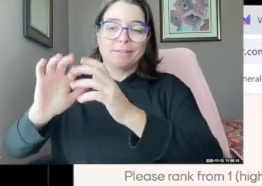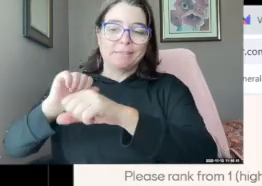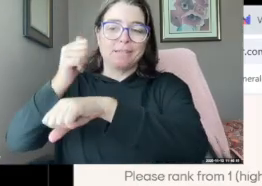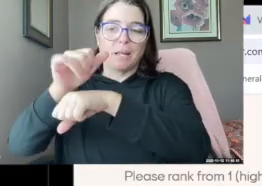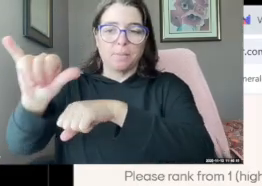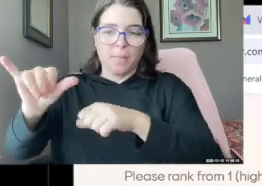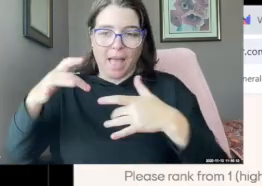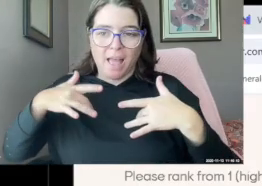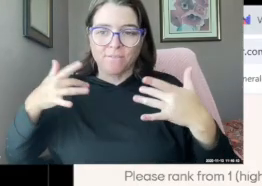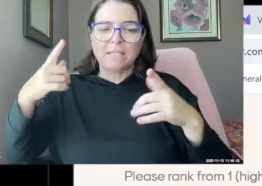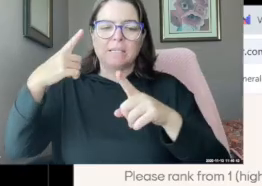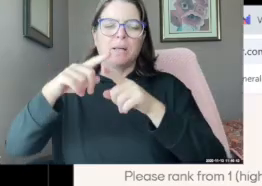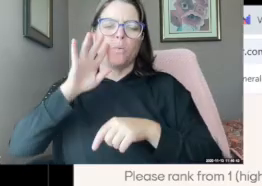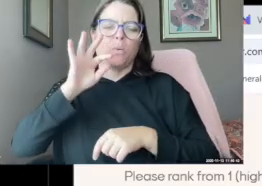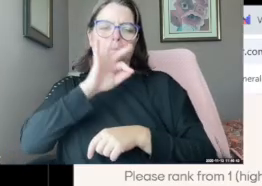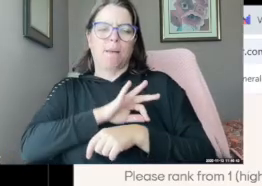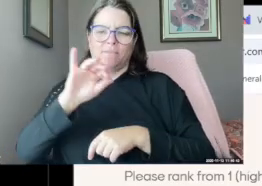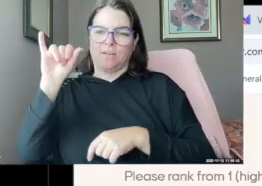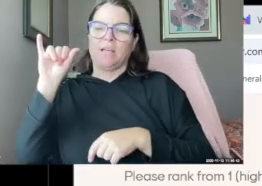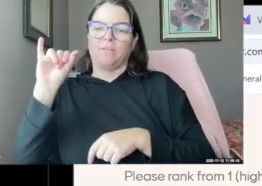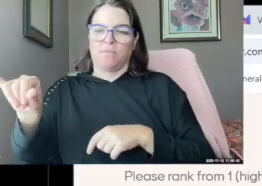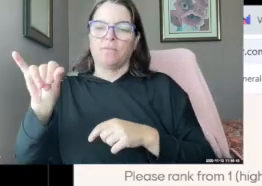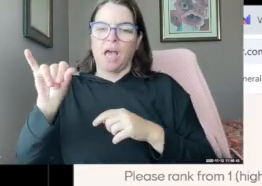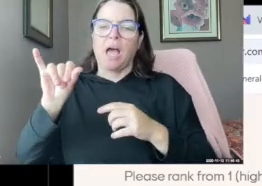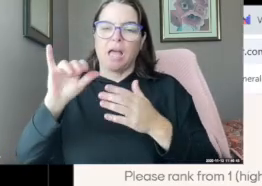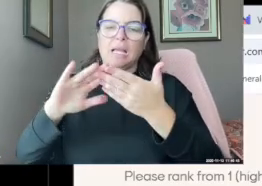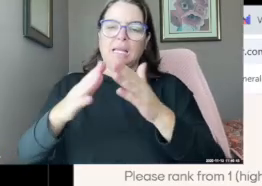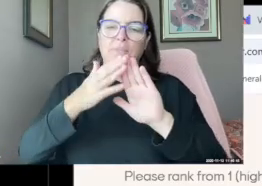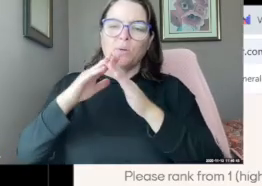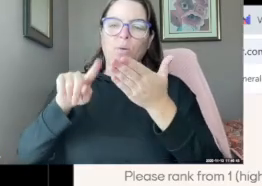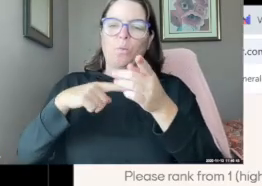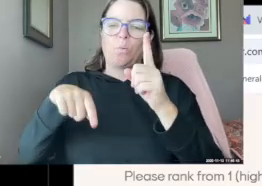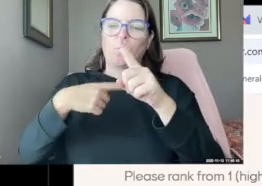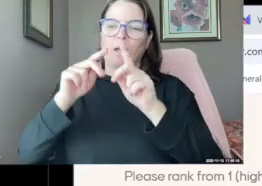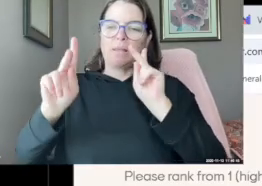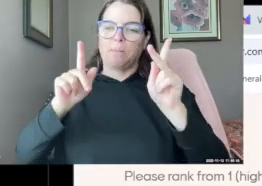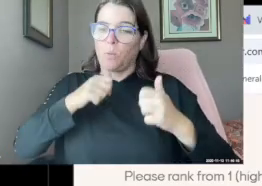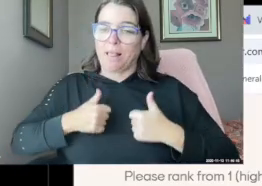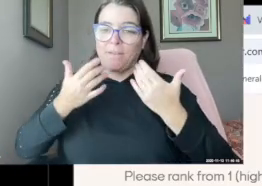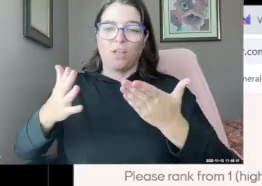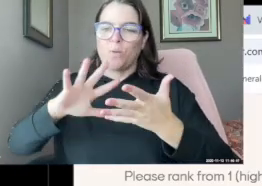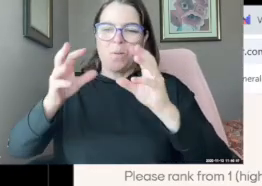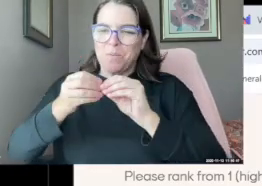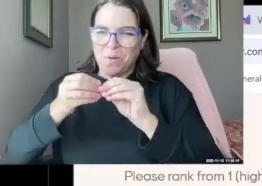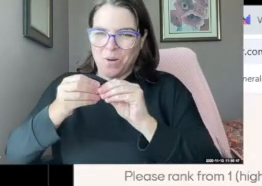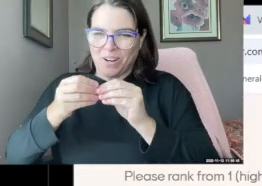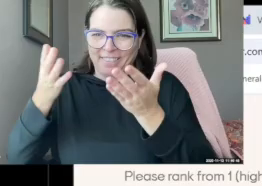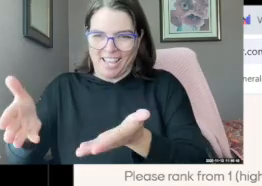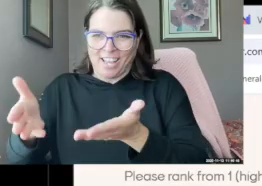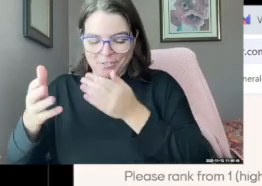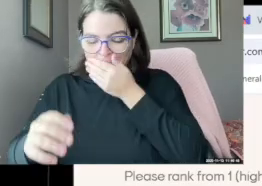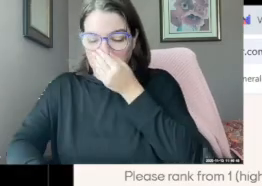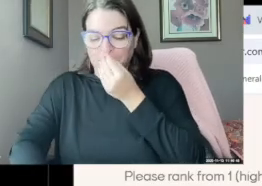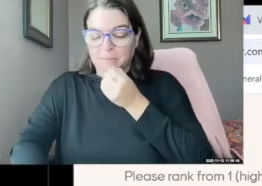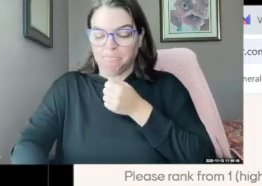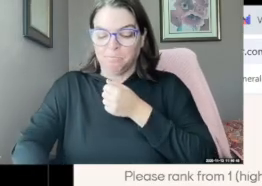there are investments that we can make in clean mobility in setup for those events, but also in benefiting communities way past when those